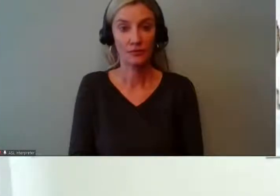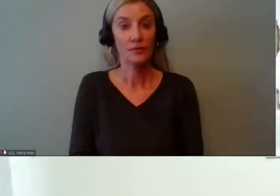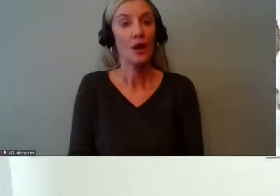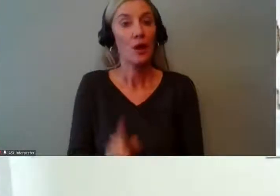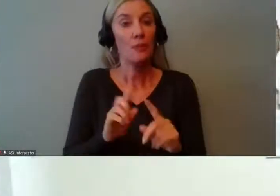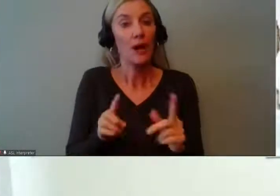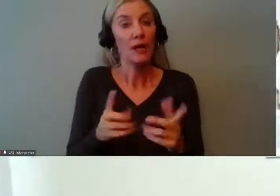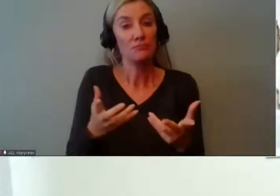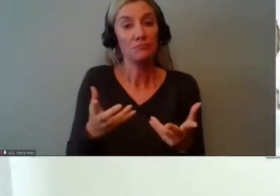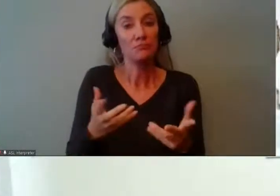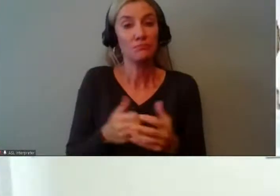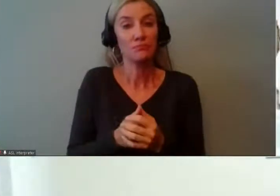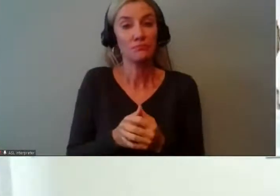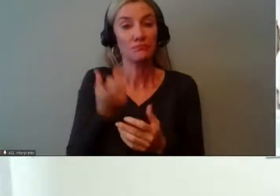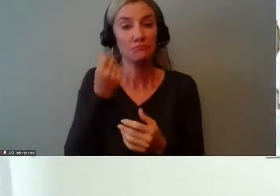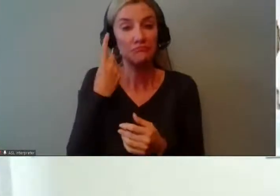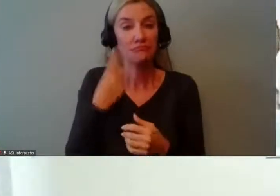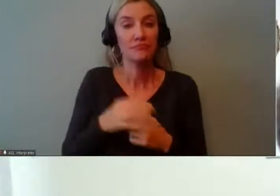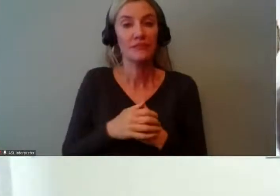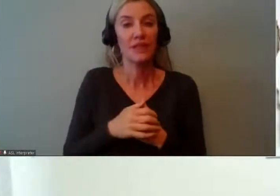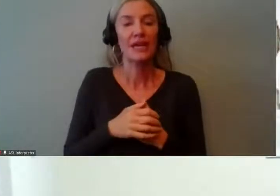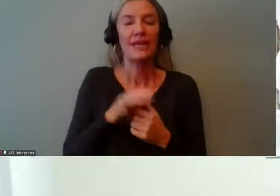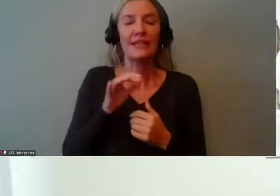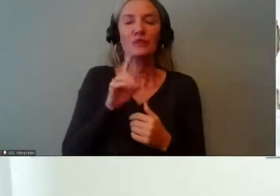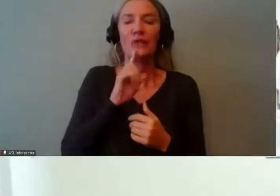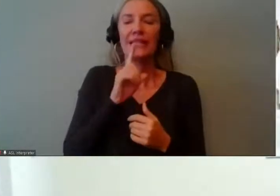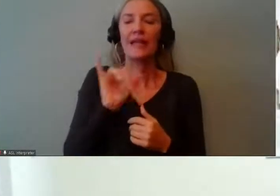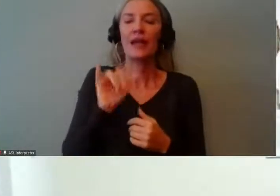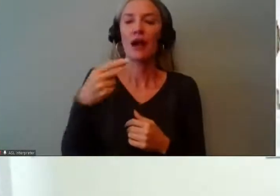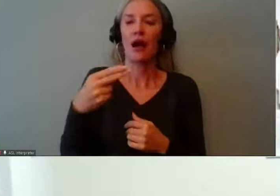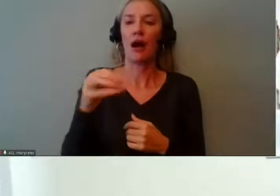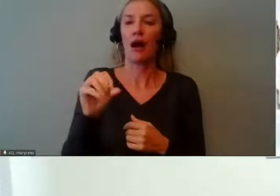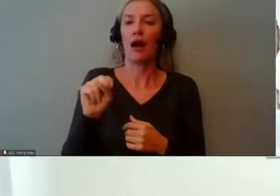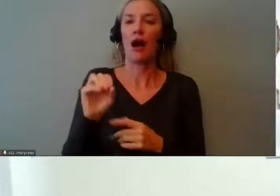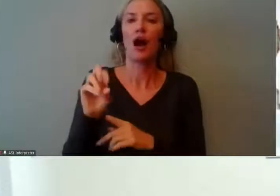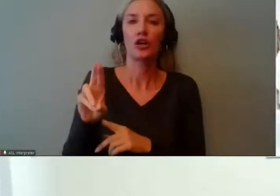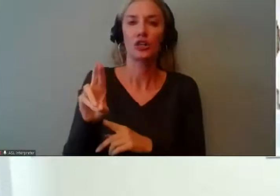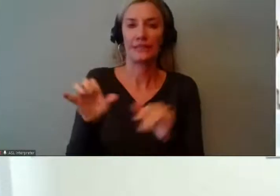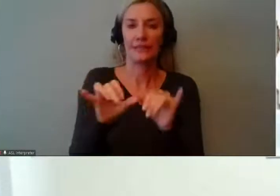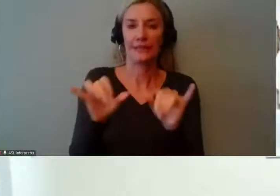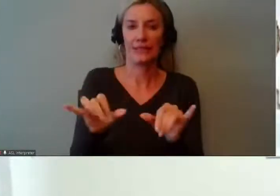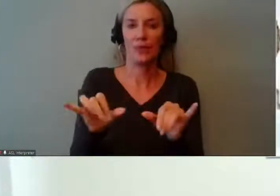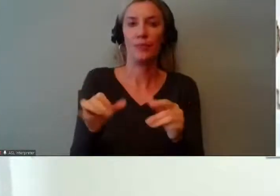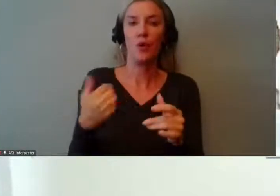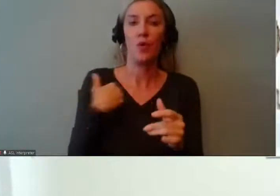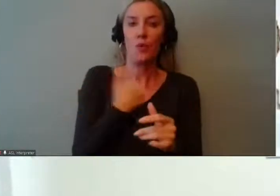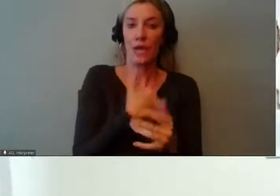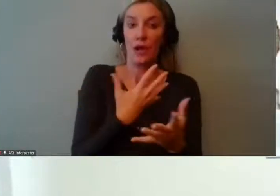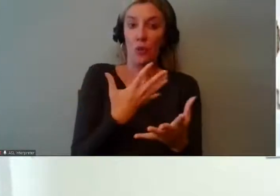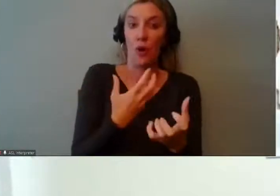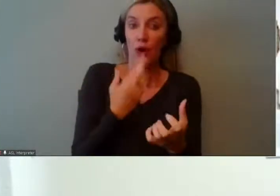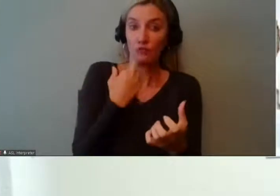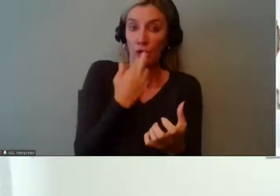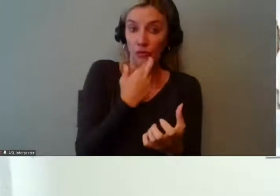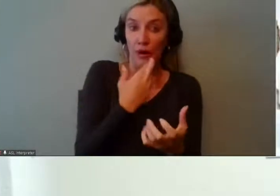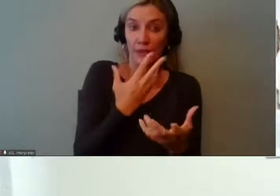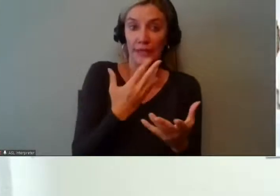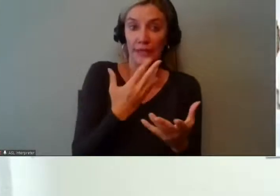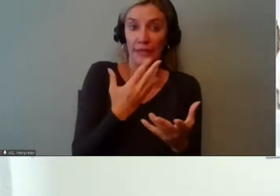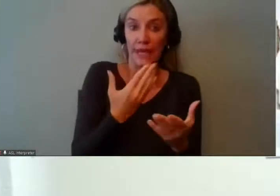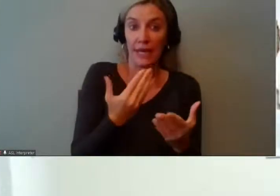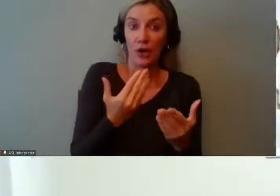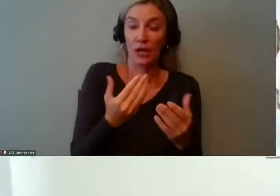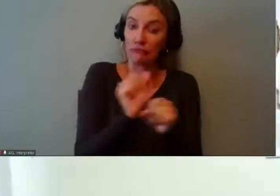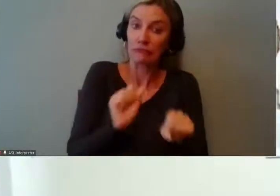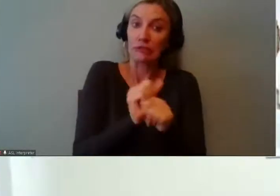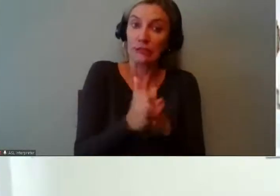But by and large, understand that this is an honor system. We want the restaurants who are going the extra mile for